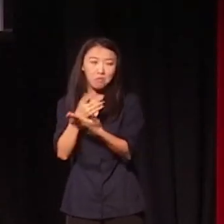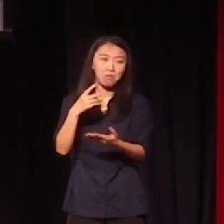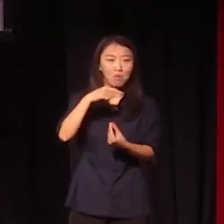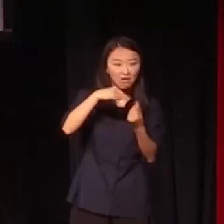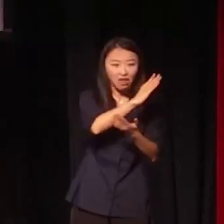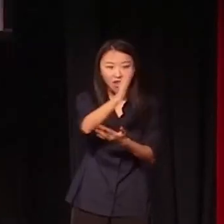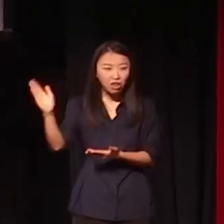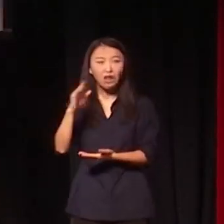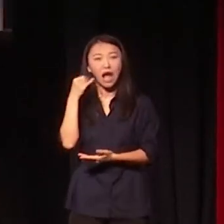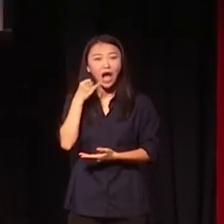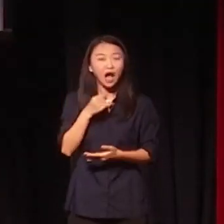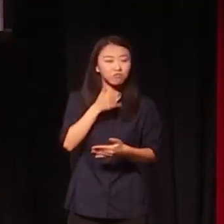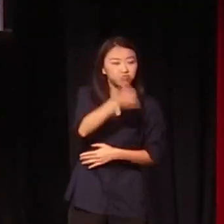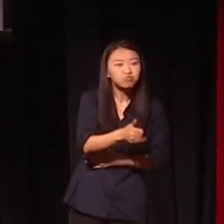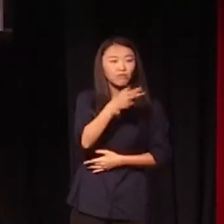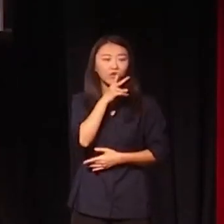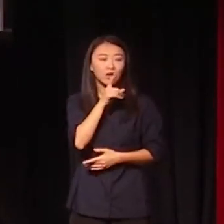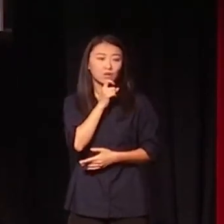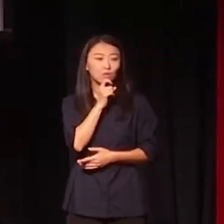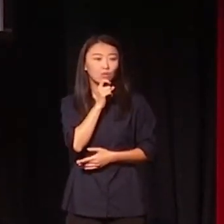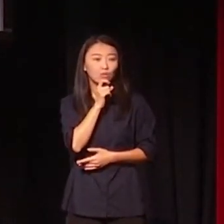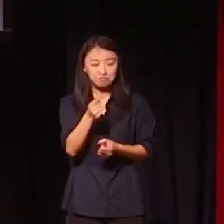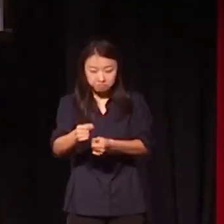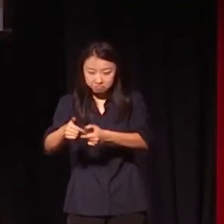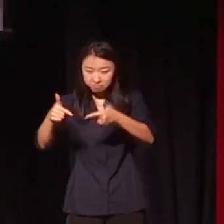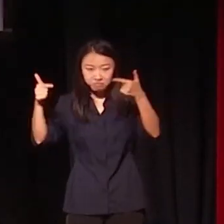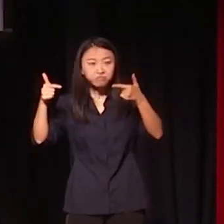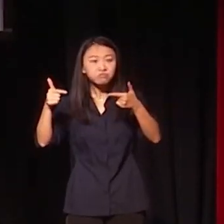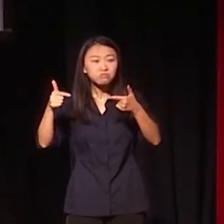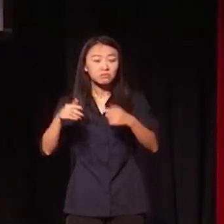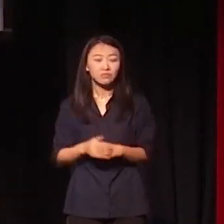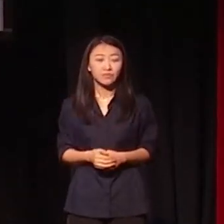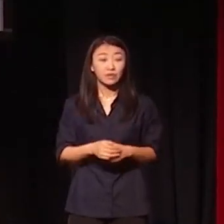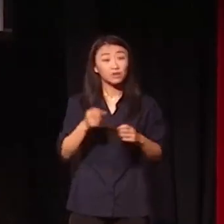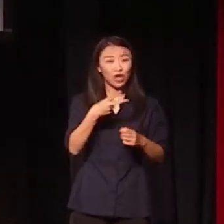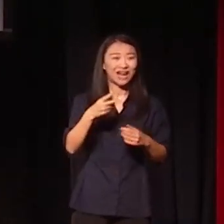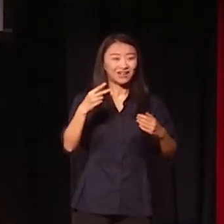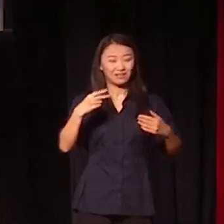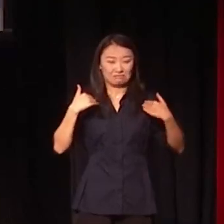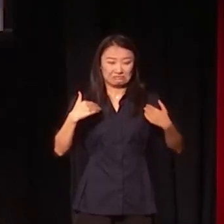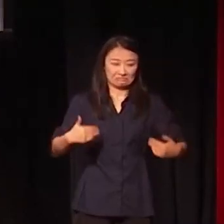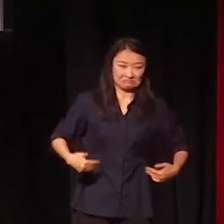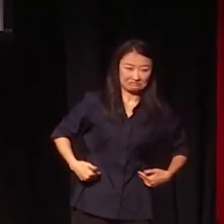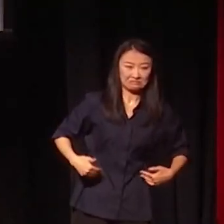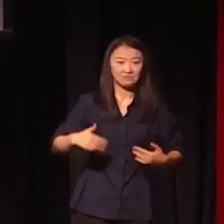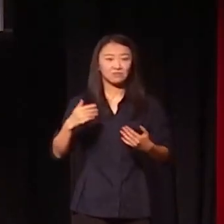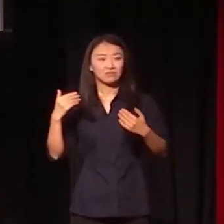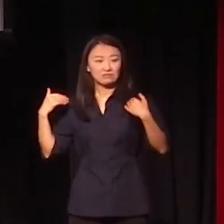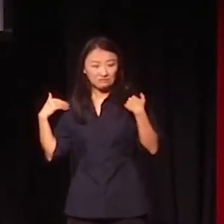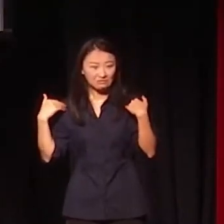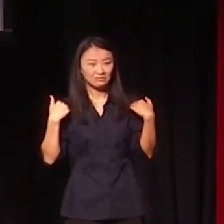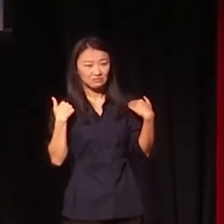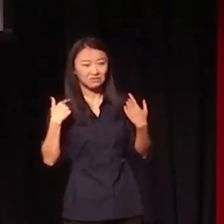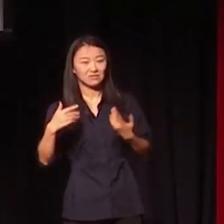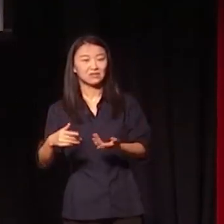contexts. And so we do talk a lot more about, I think, the sort of our role space, and how